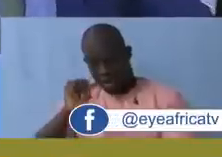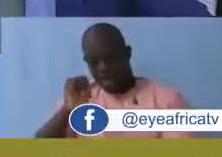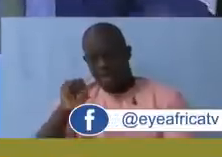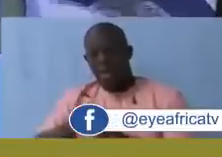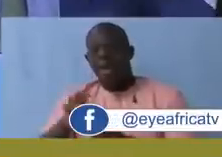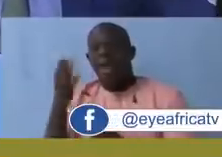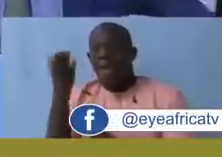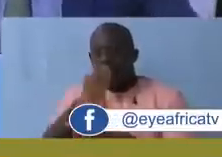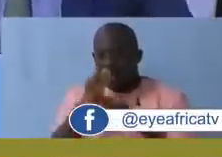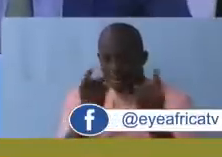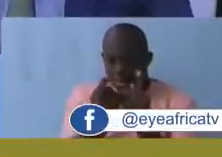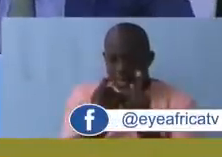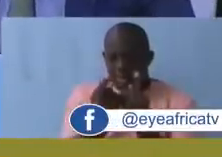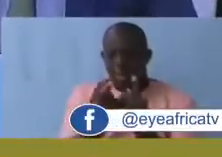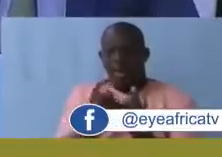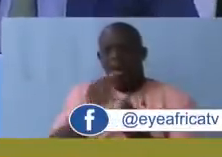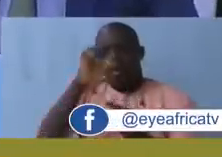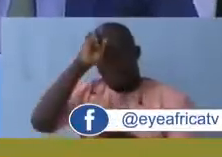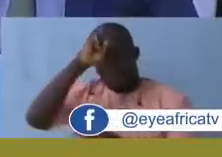doctors.